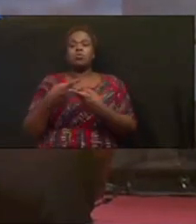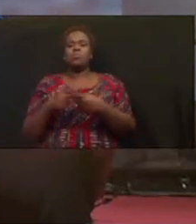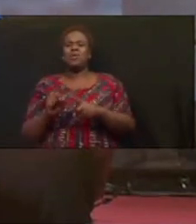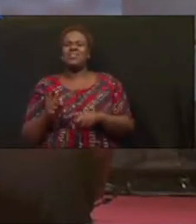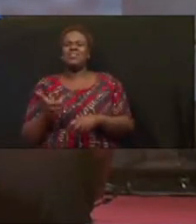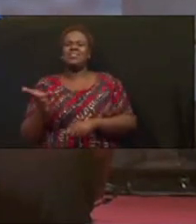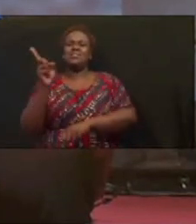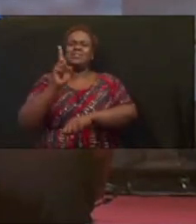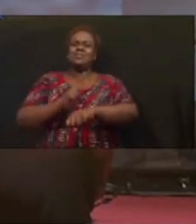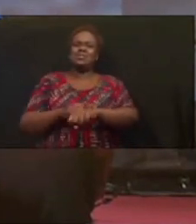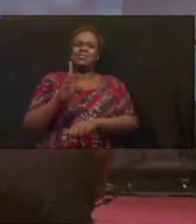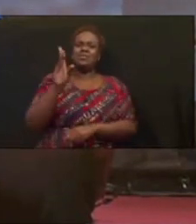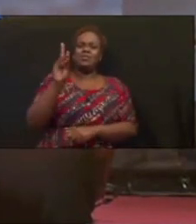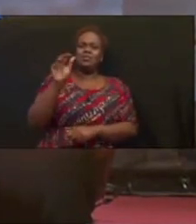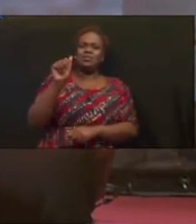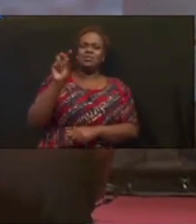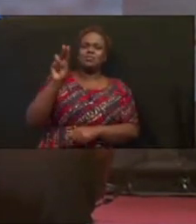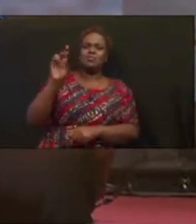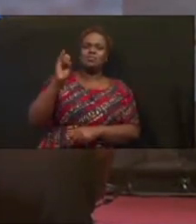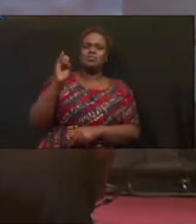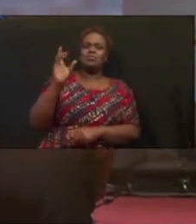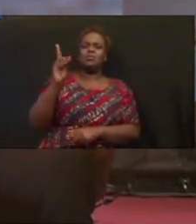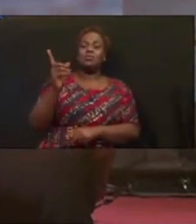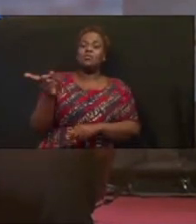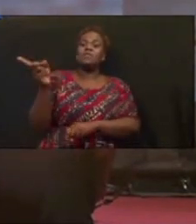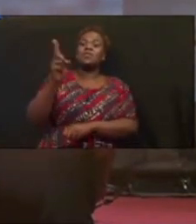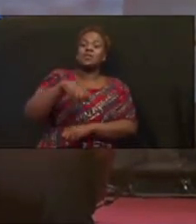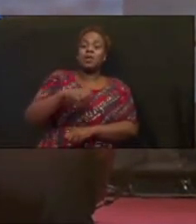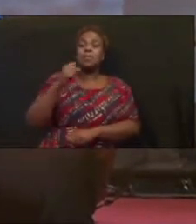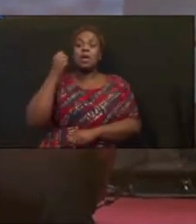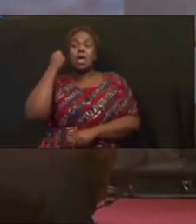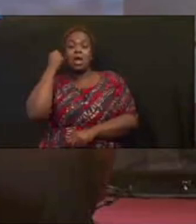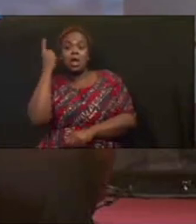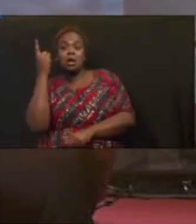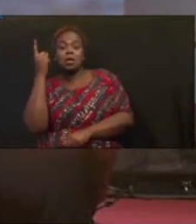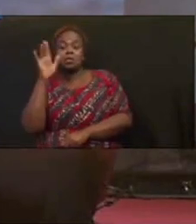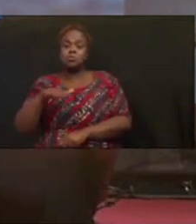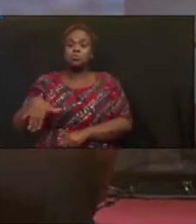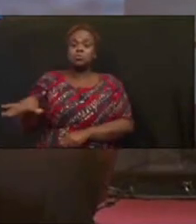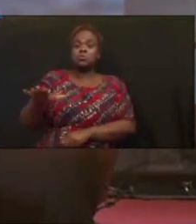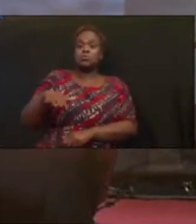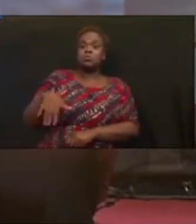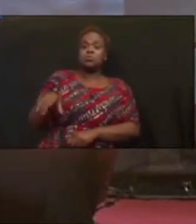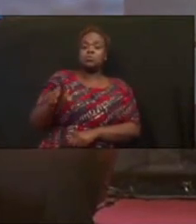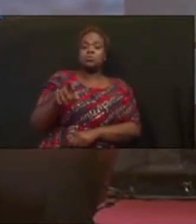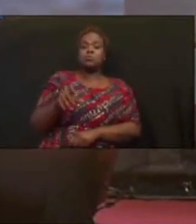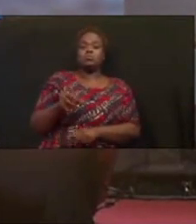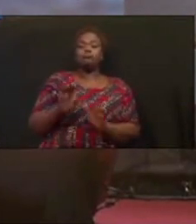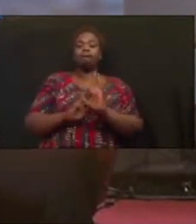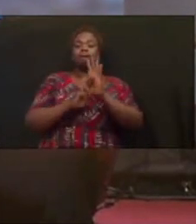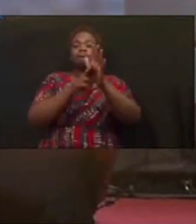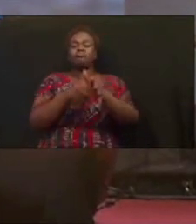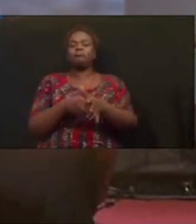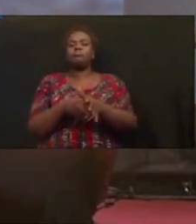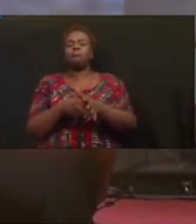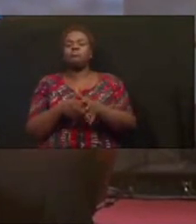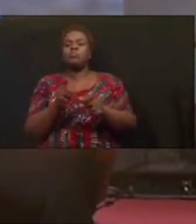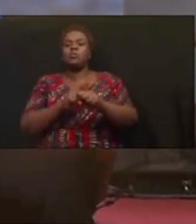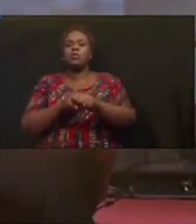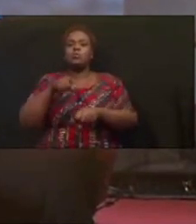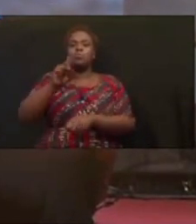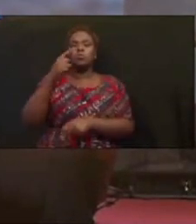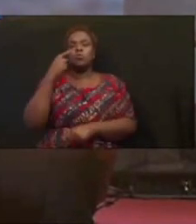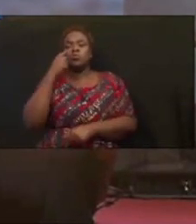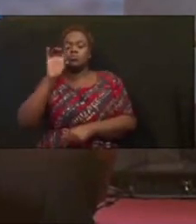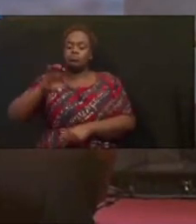not understand the principles of dominion, territorial dominion. Their focus was priesthood. Every time you see cities and